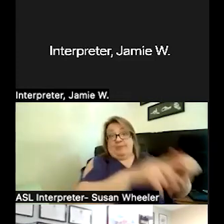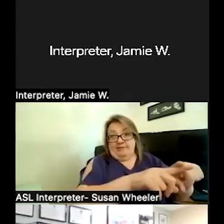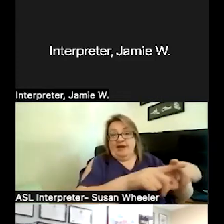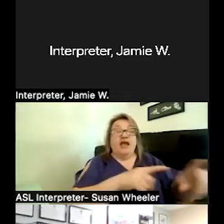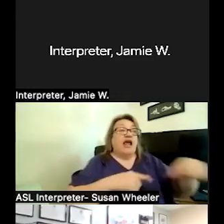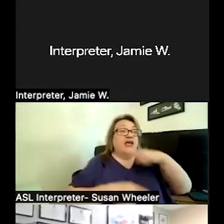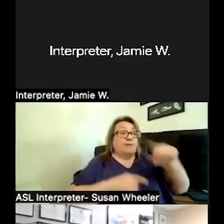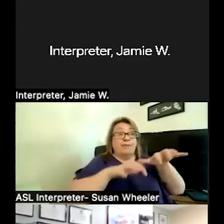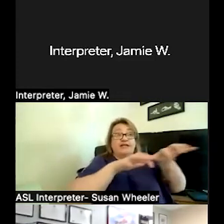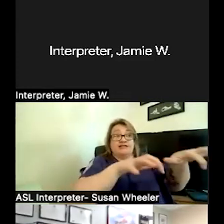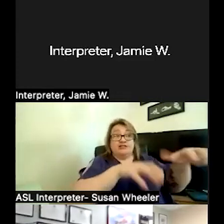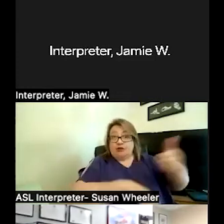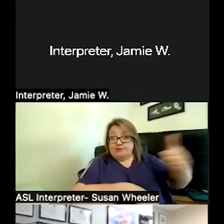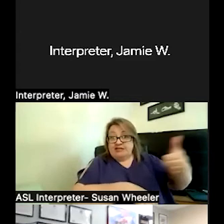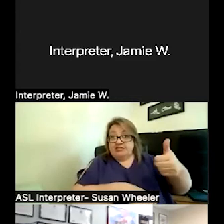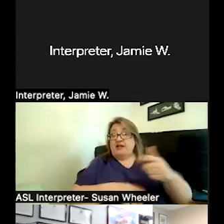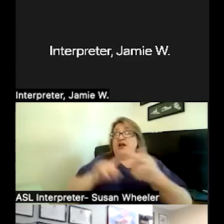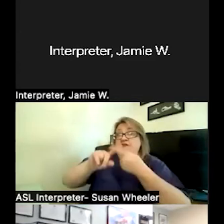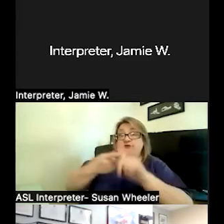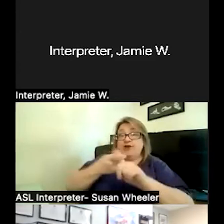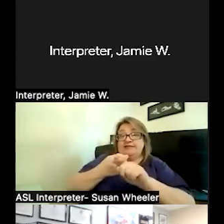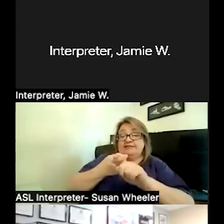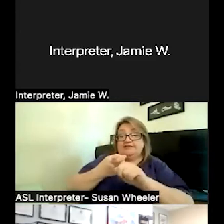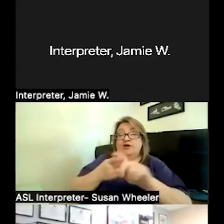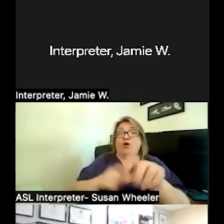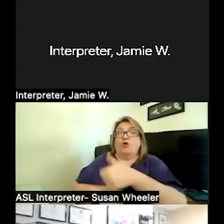friends, or private transportation.